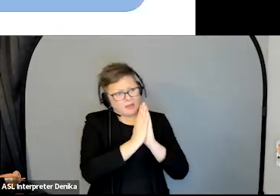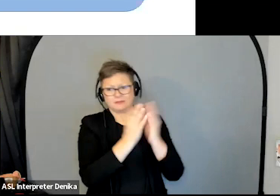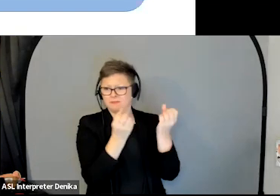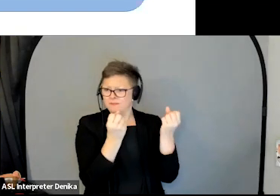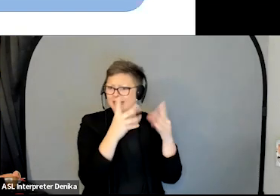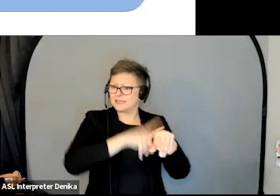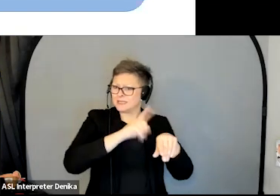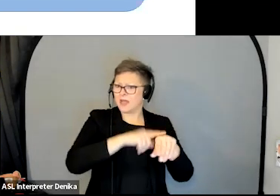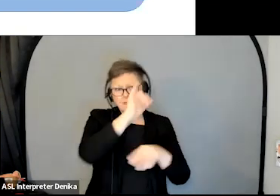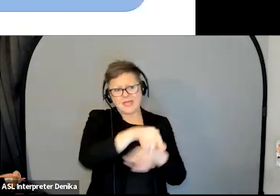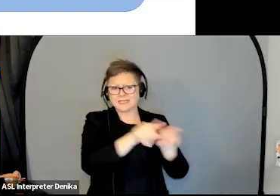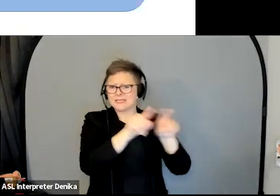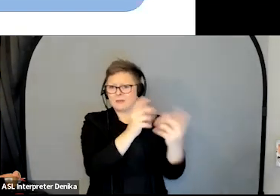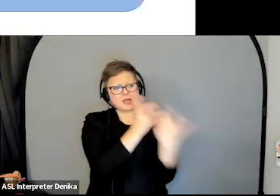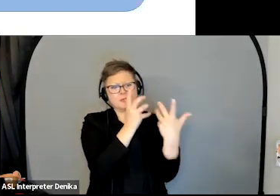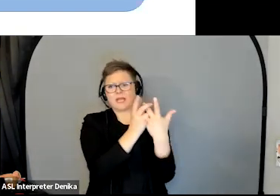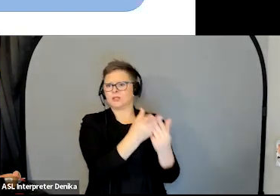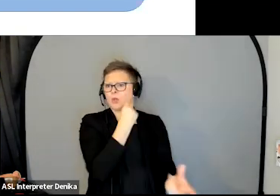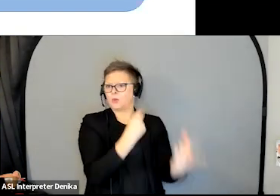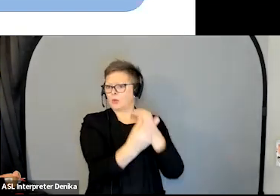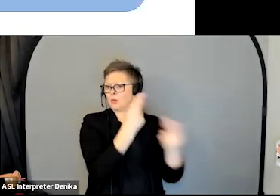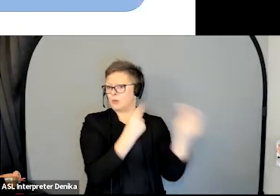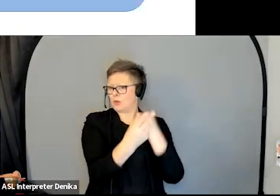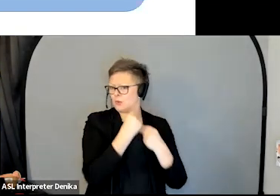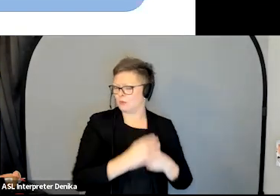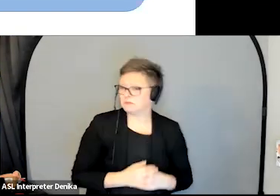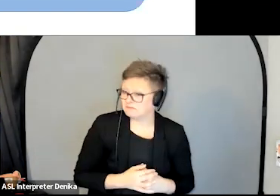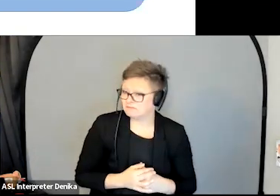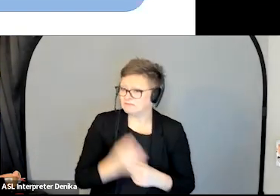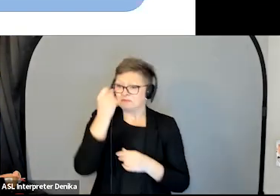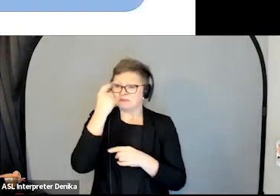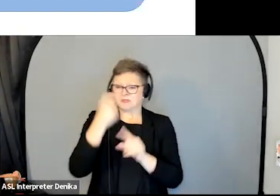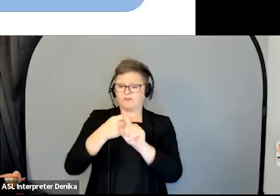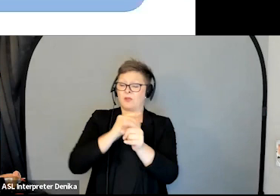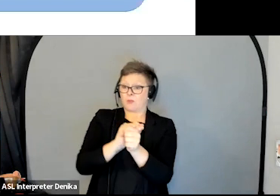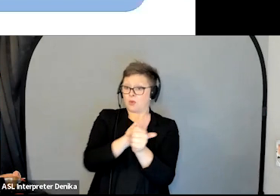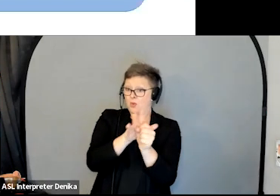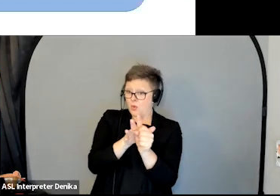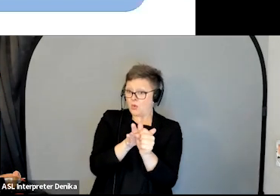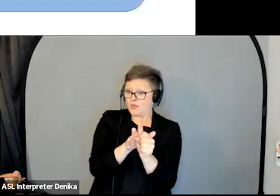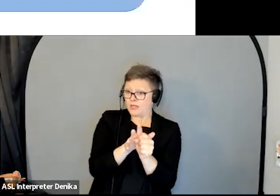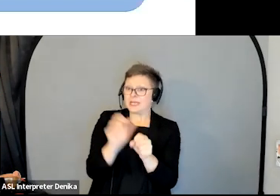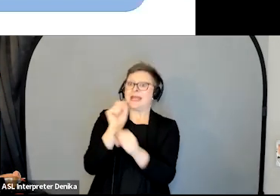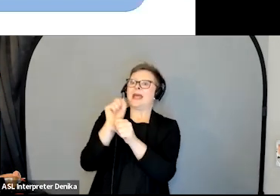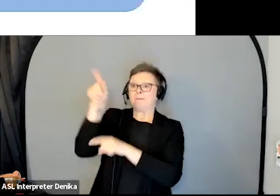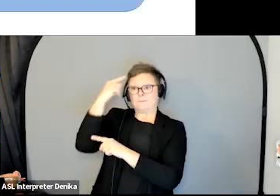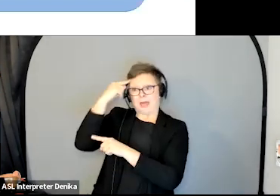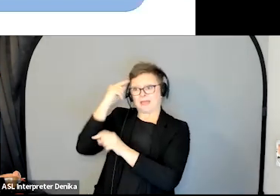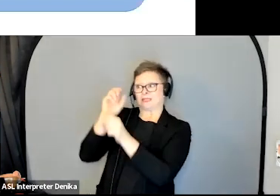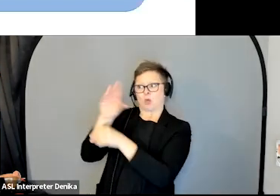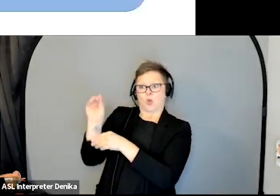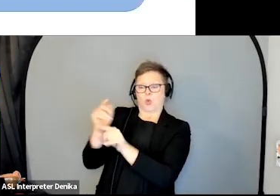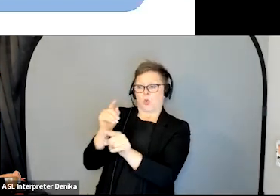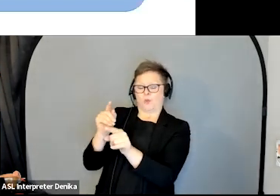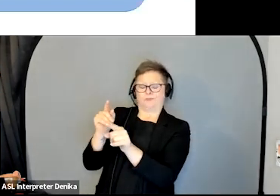basis of undue hardship. One of the long-term consequences of the pandemic may be that employers could have a harder time claiming undue